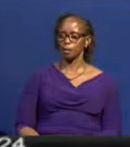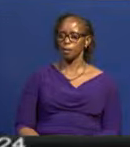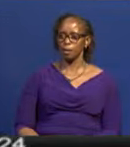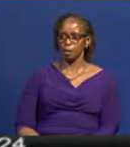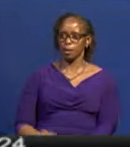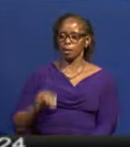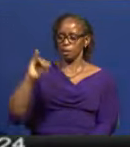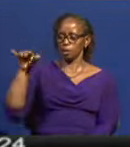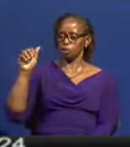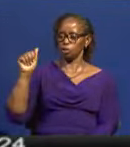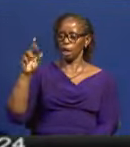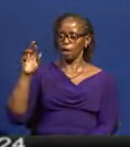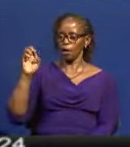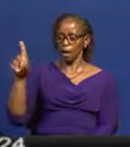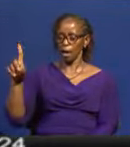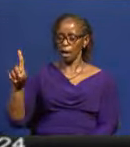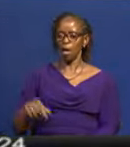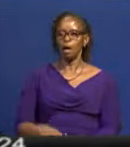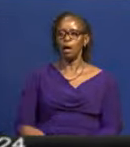Jared Okello,